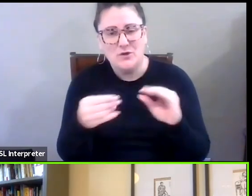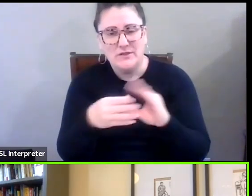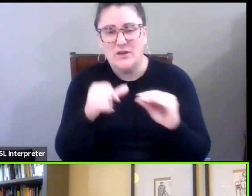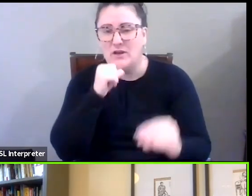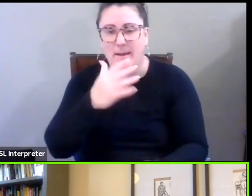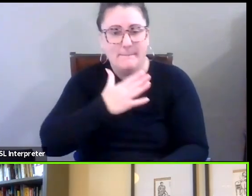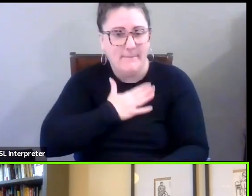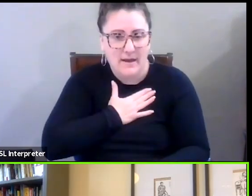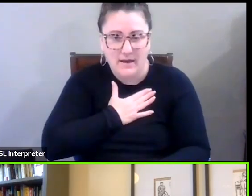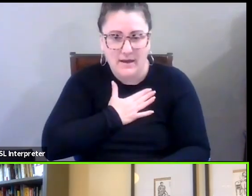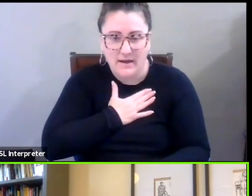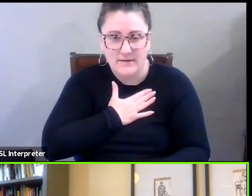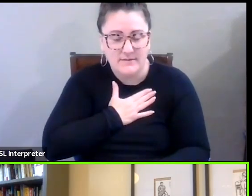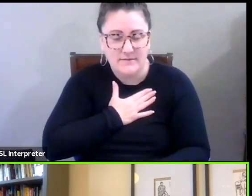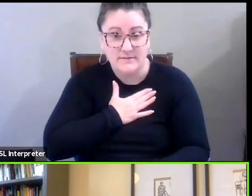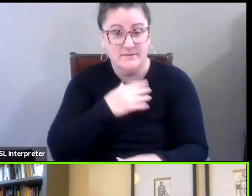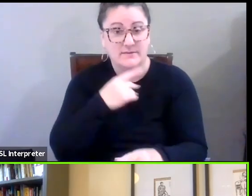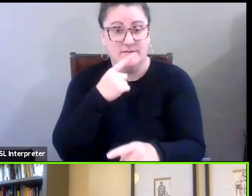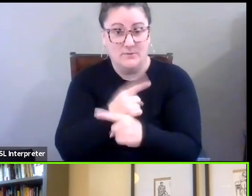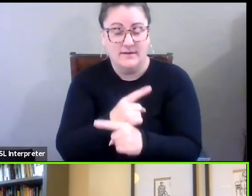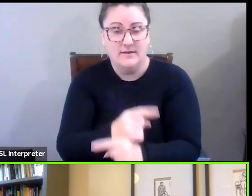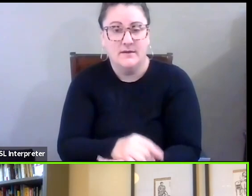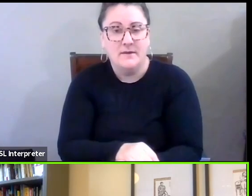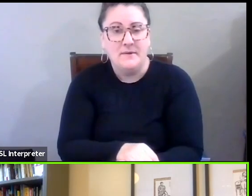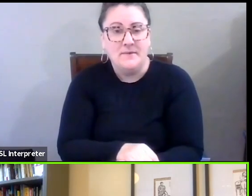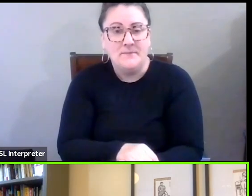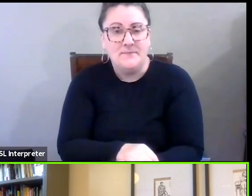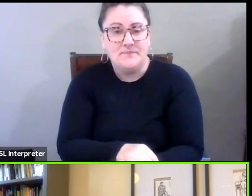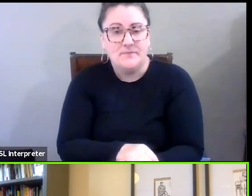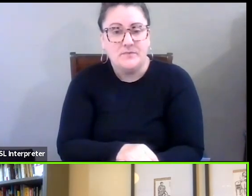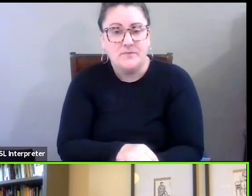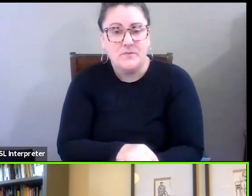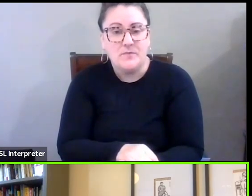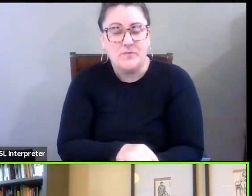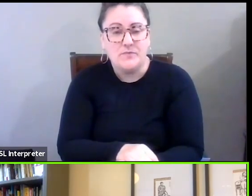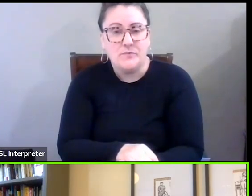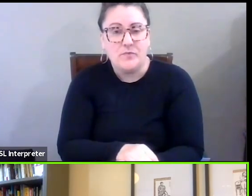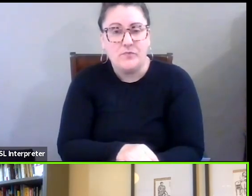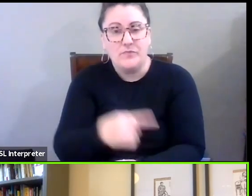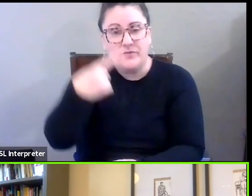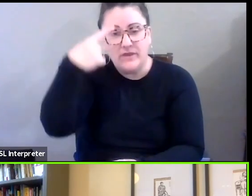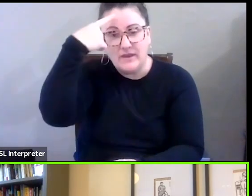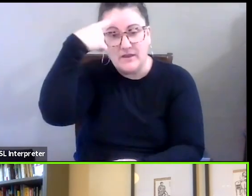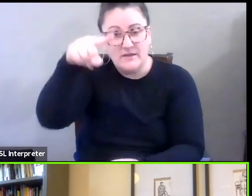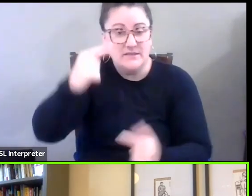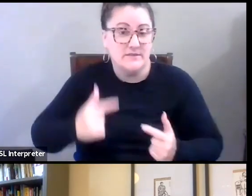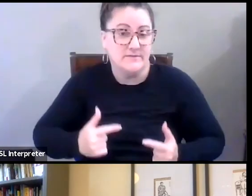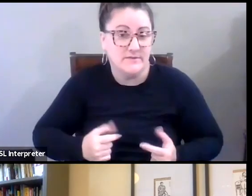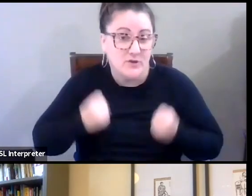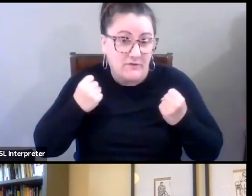own, right? And in order to survive.